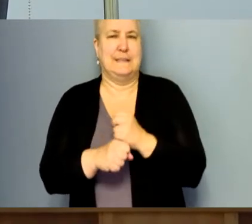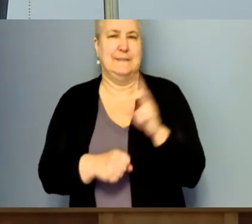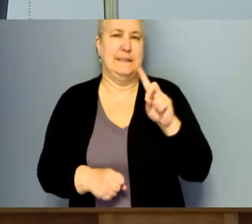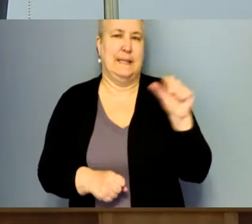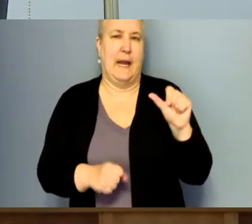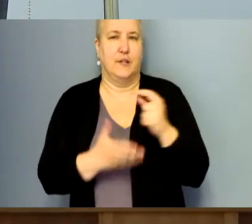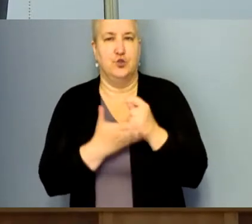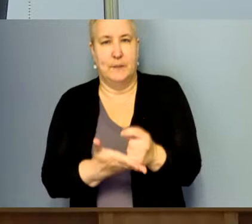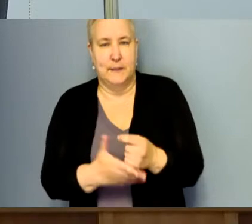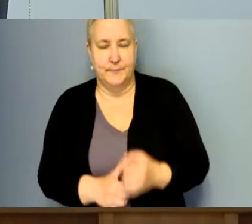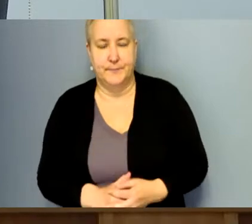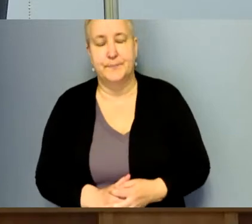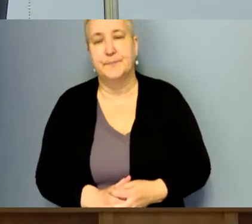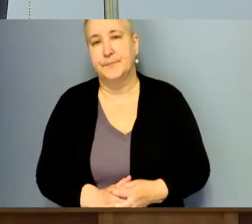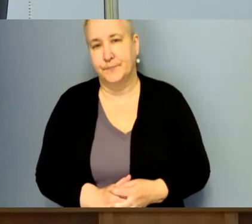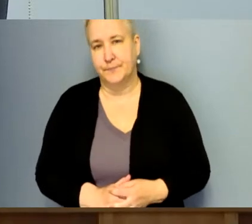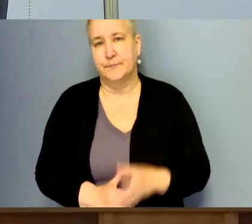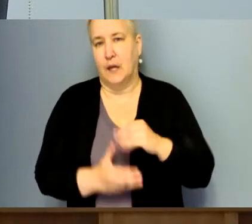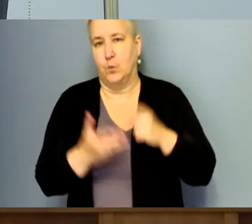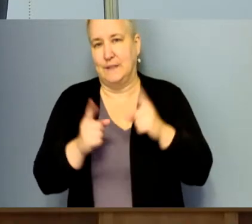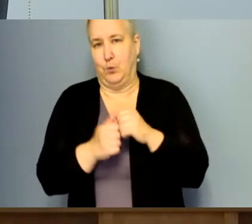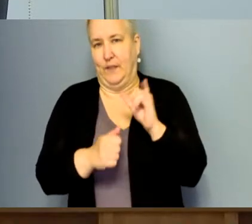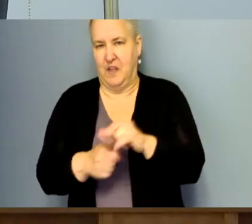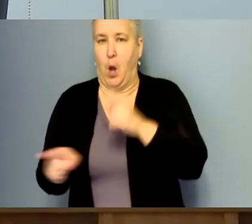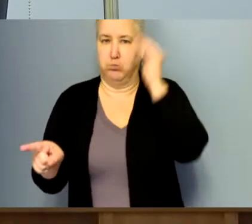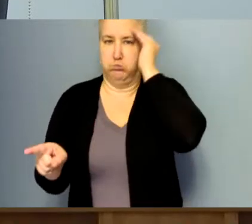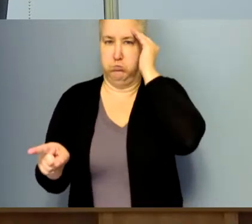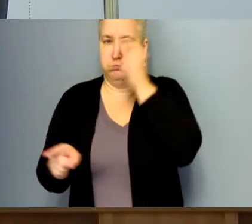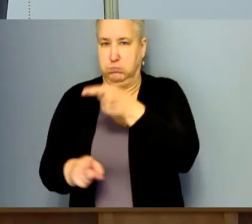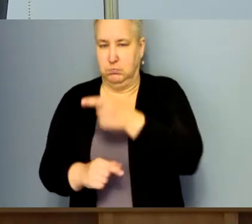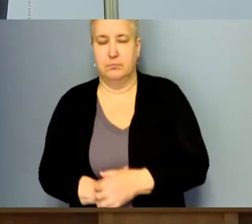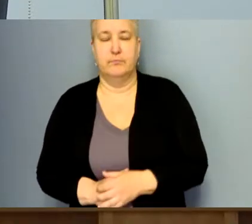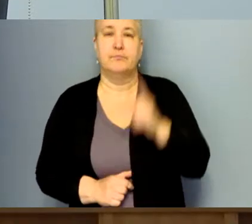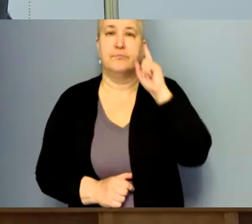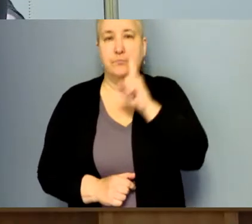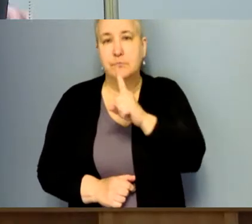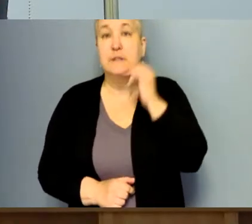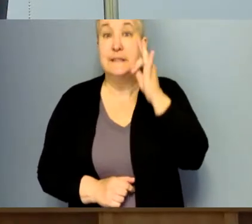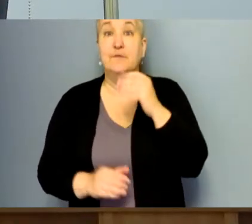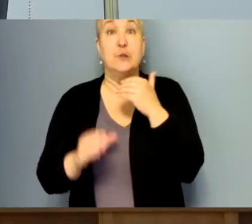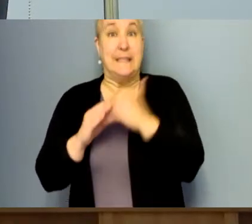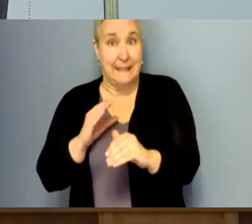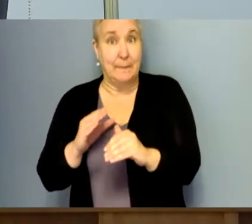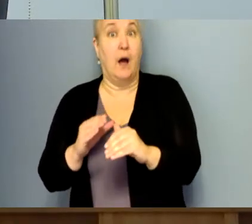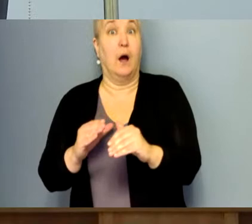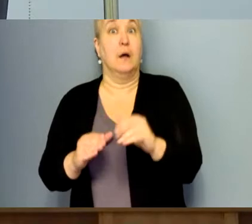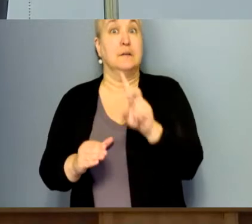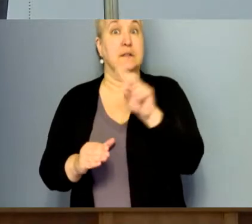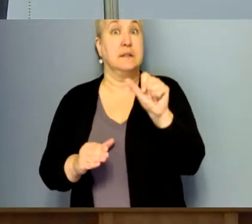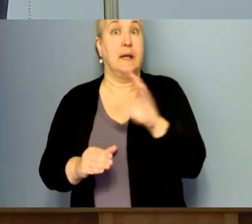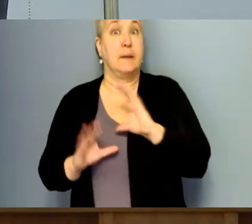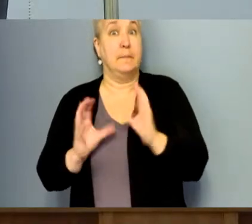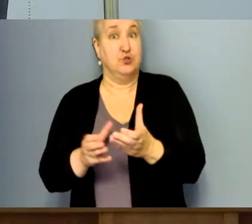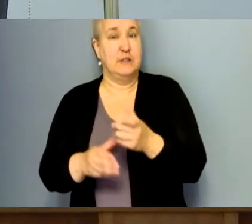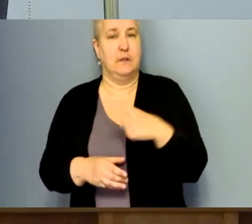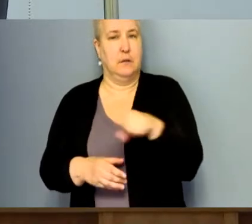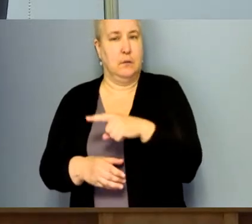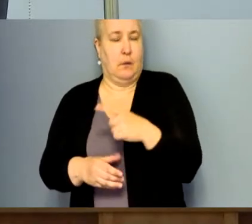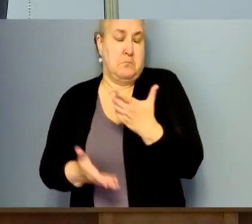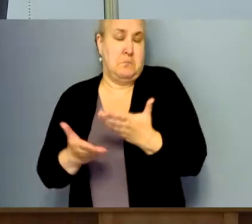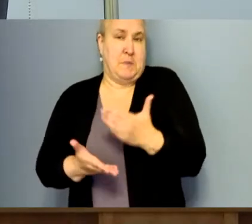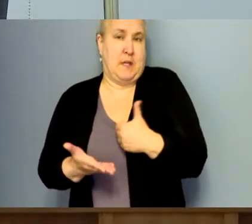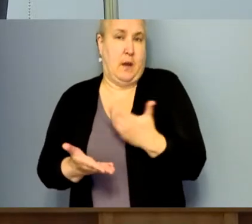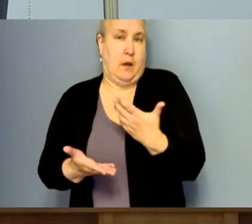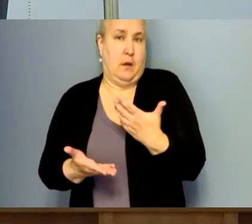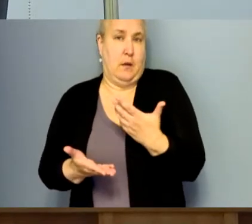treatment and what's been happening with that. So, and I'm sure if you email the Drug and Alcohol Commission, they'd be happy to, they may even have